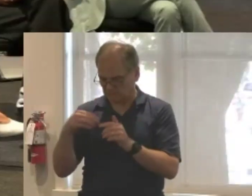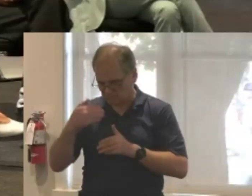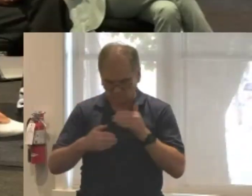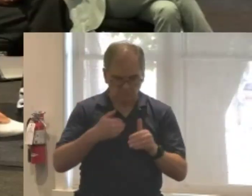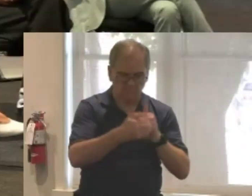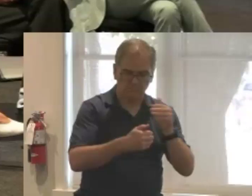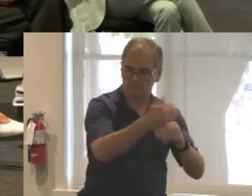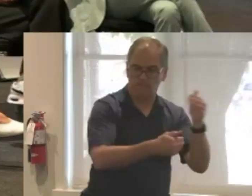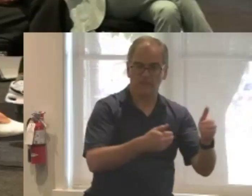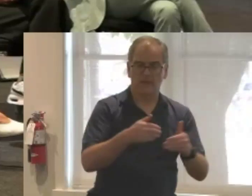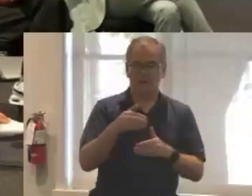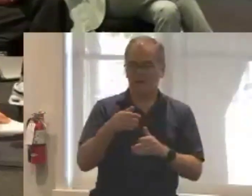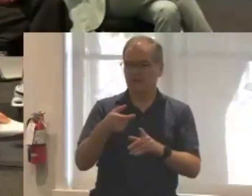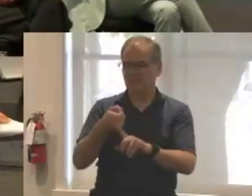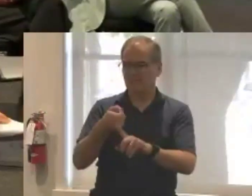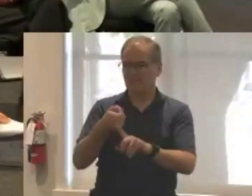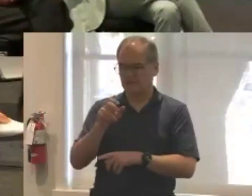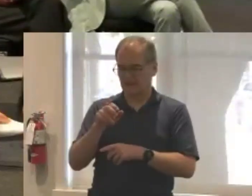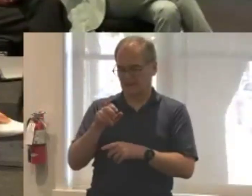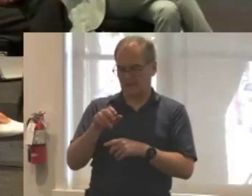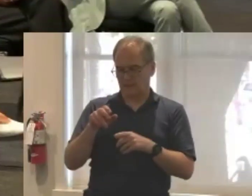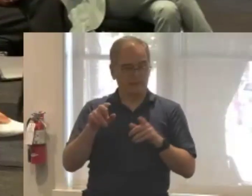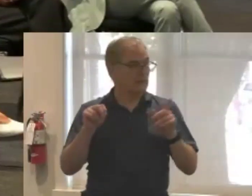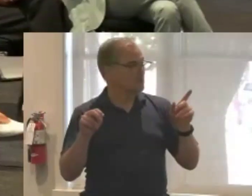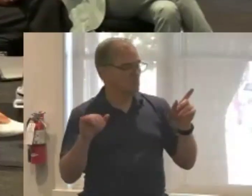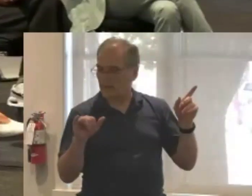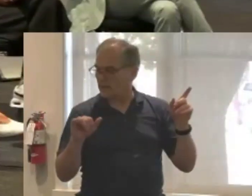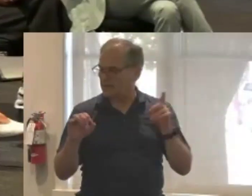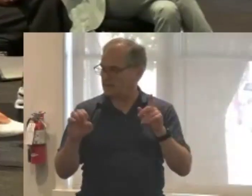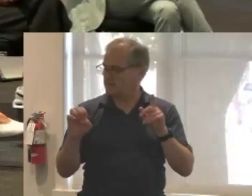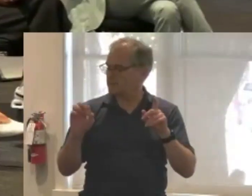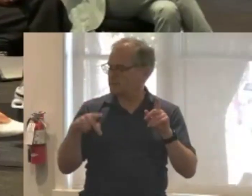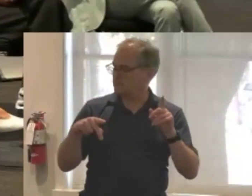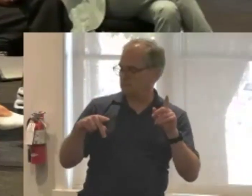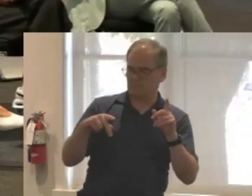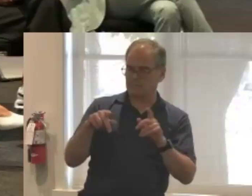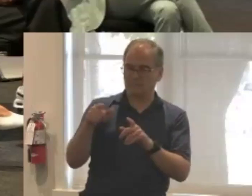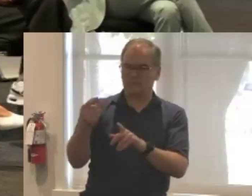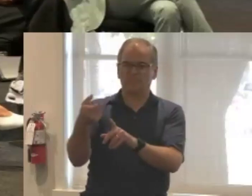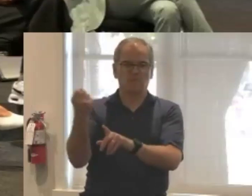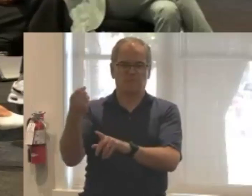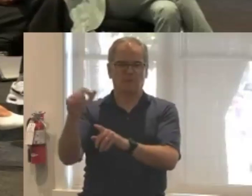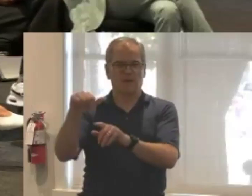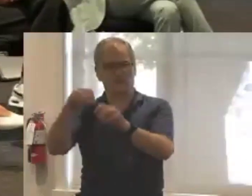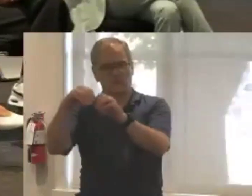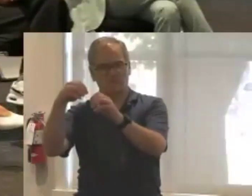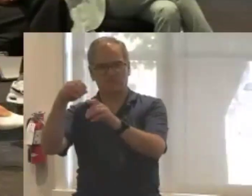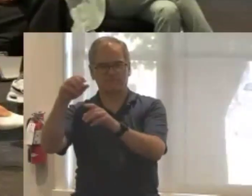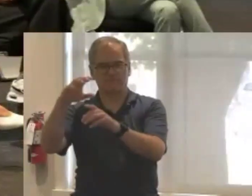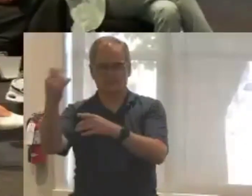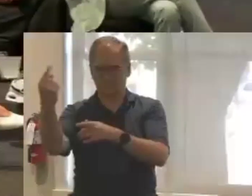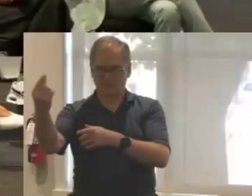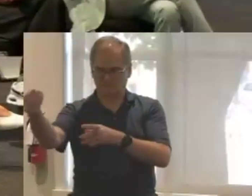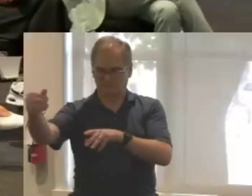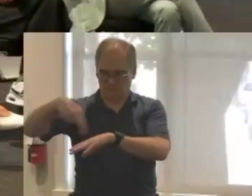NYEP, but also referring newcomer youth and their families to other program, or wraparound programs at Strides Toronto, for example, WhatsApp counseling,